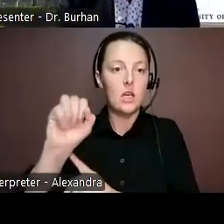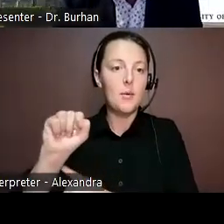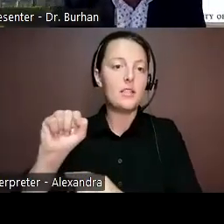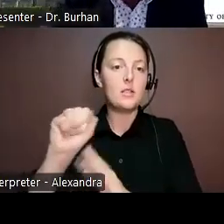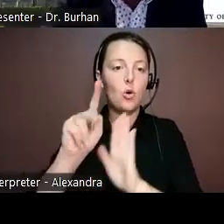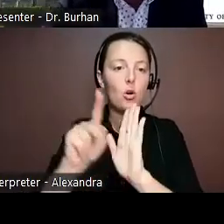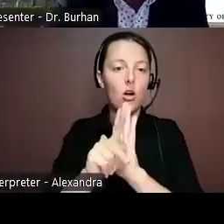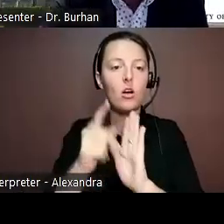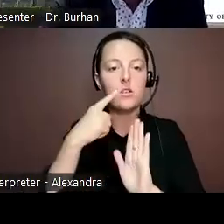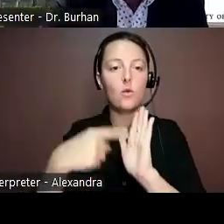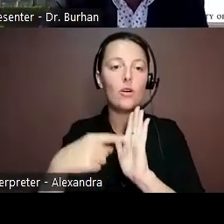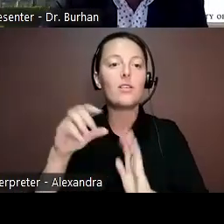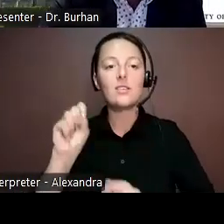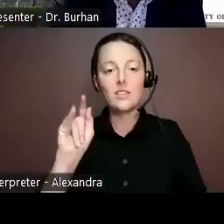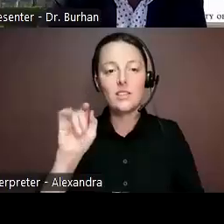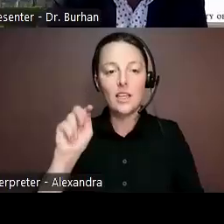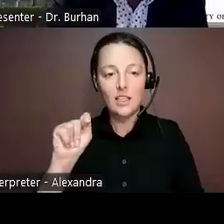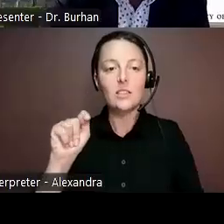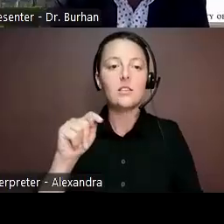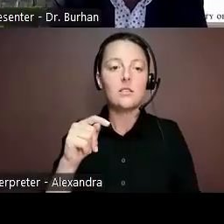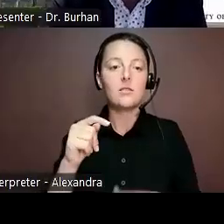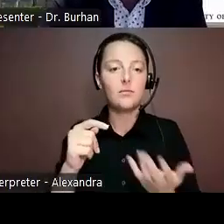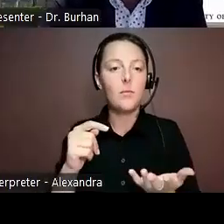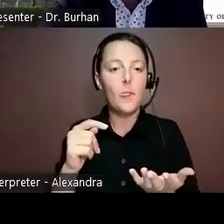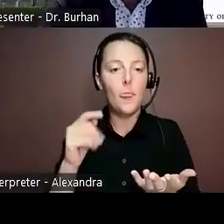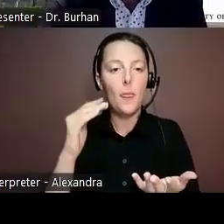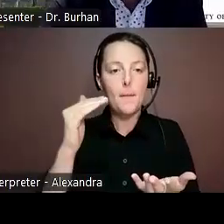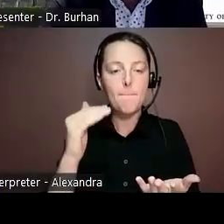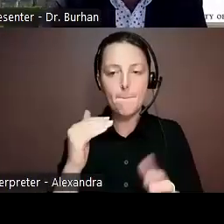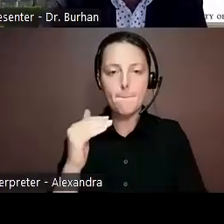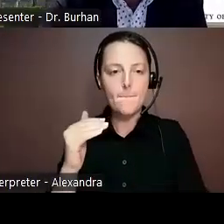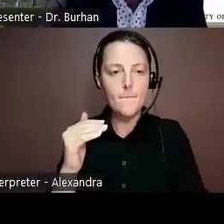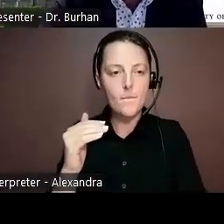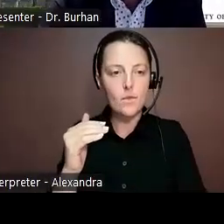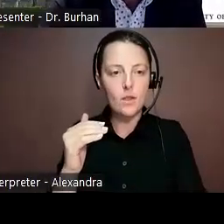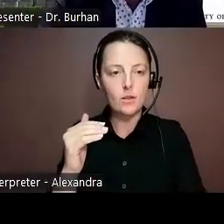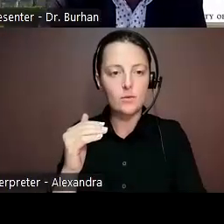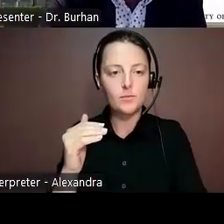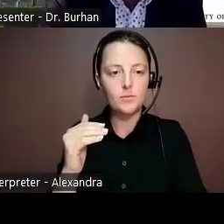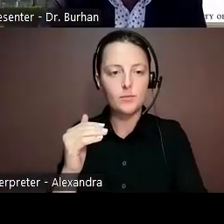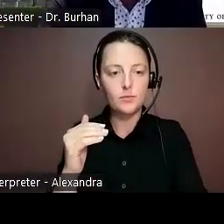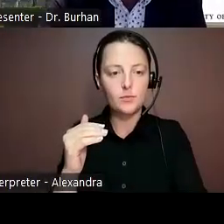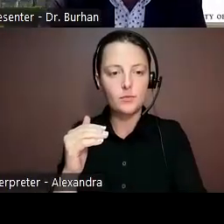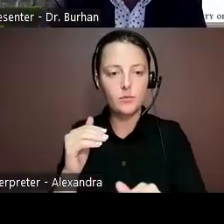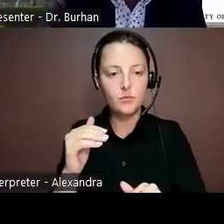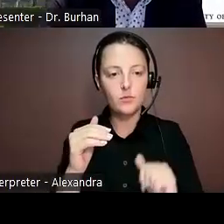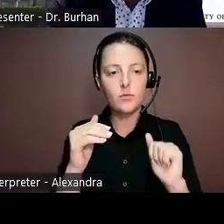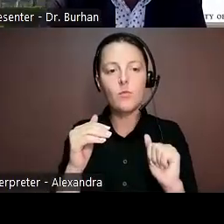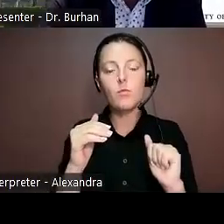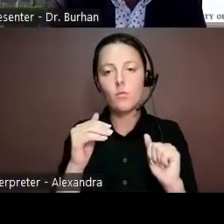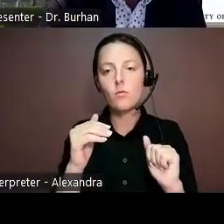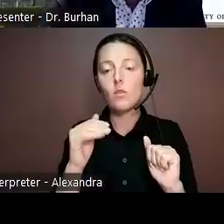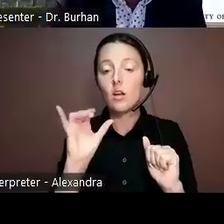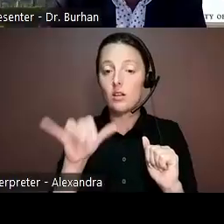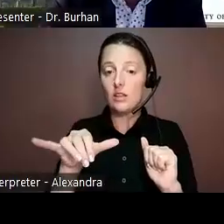think as those would know that the SAINT protocol is an attempt to bring TMS into a bit more